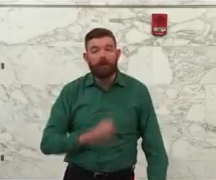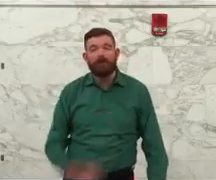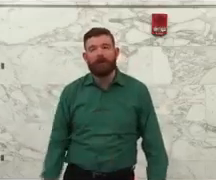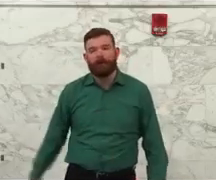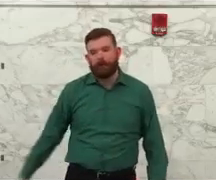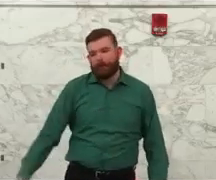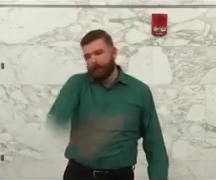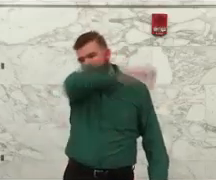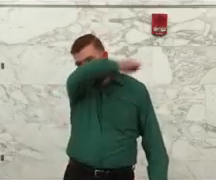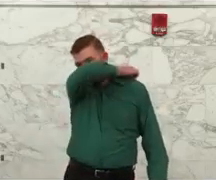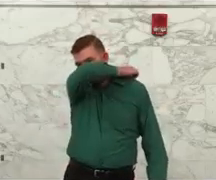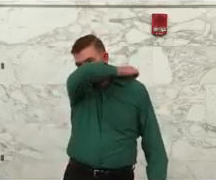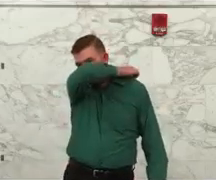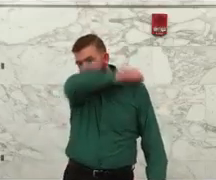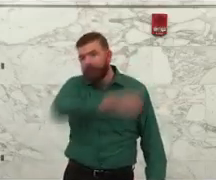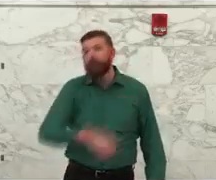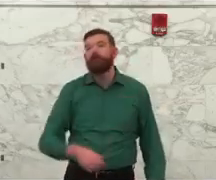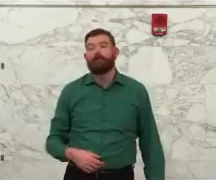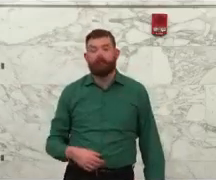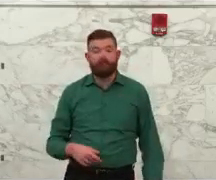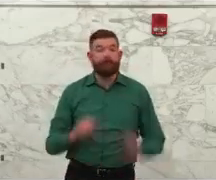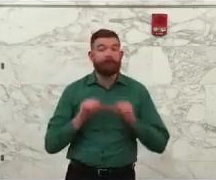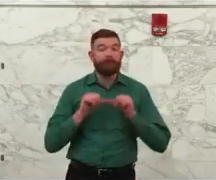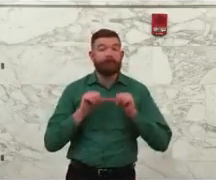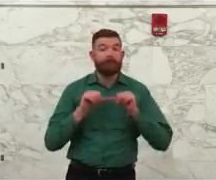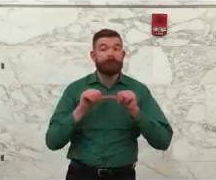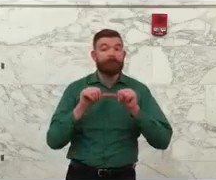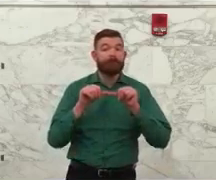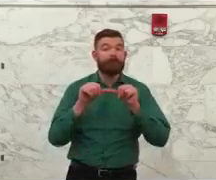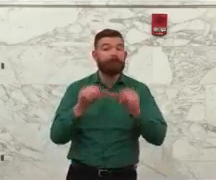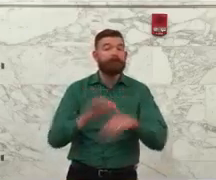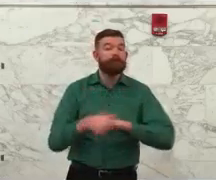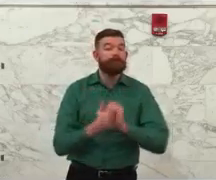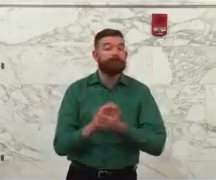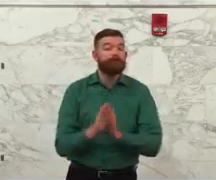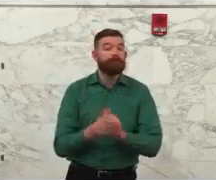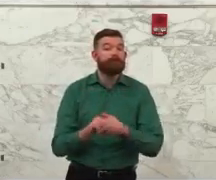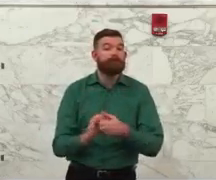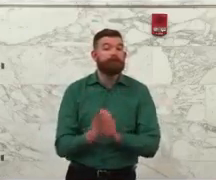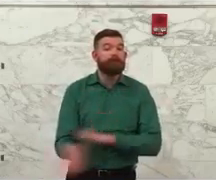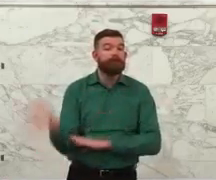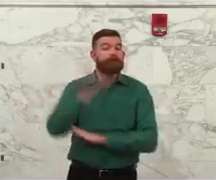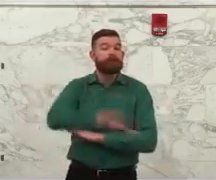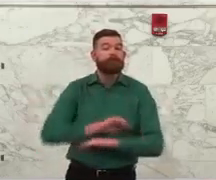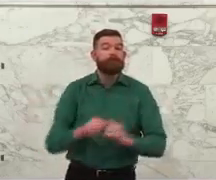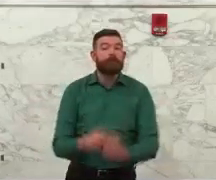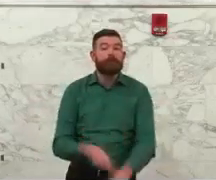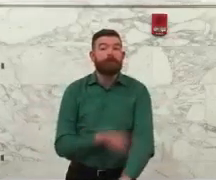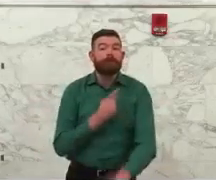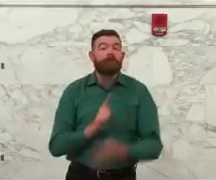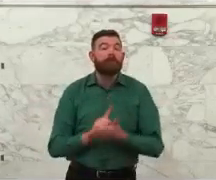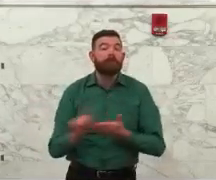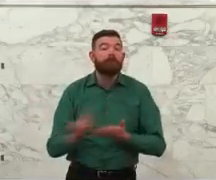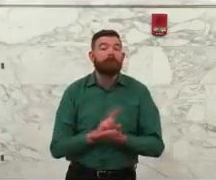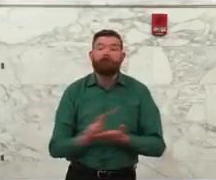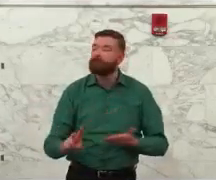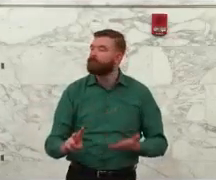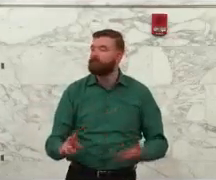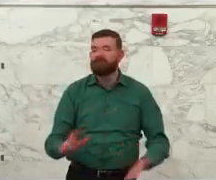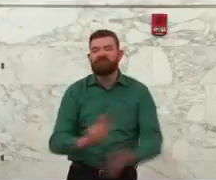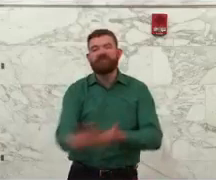what we have. That's our tool. Amen. I mean, and by the way, repeat what was said now ad nauseum. The number of cases are